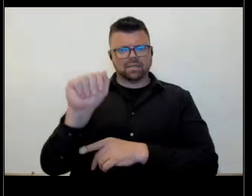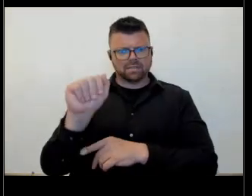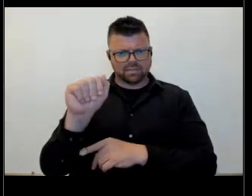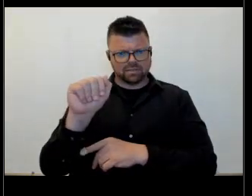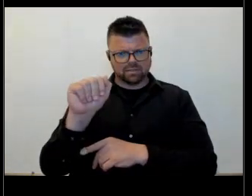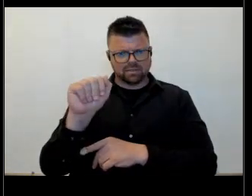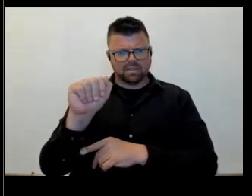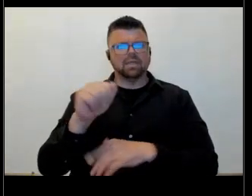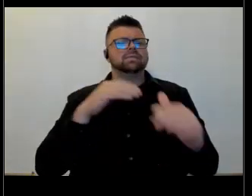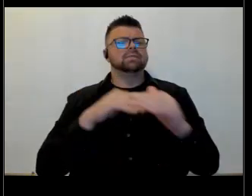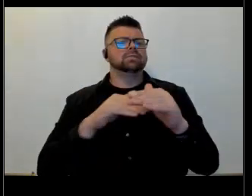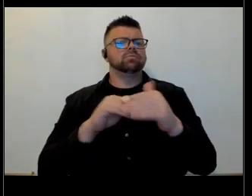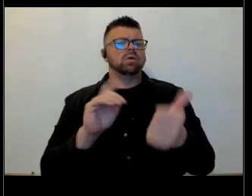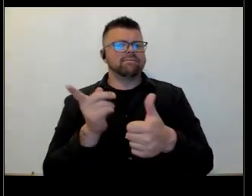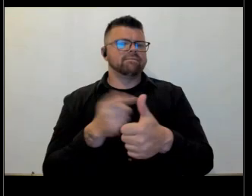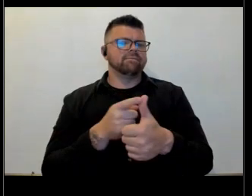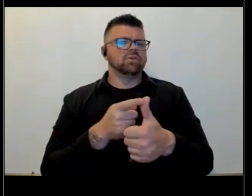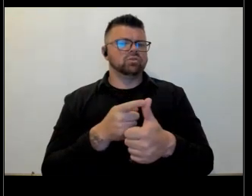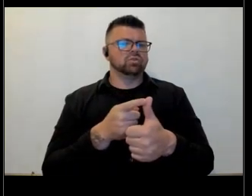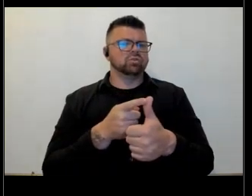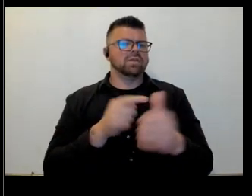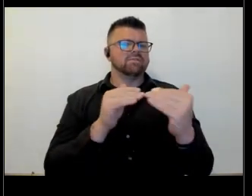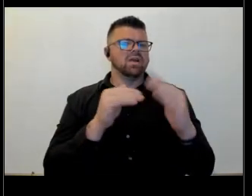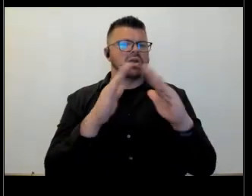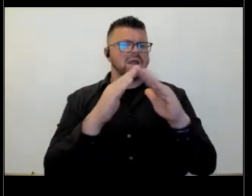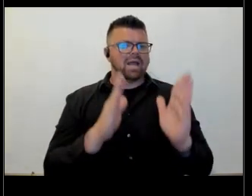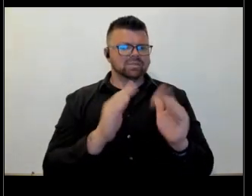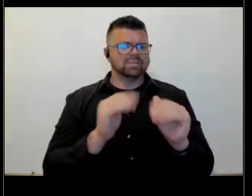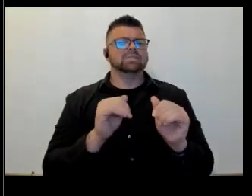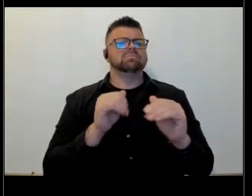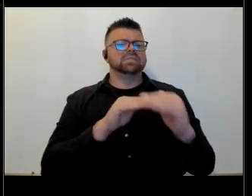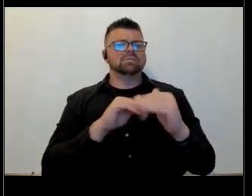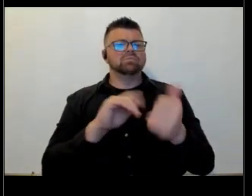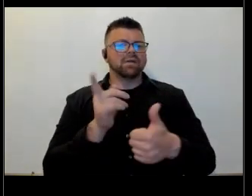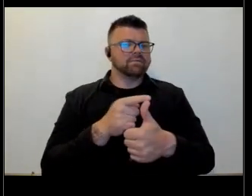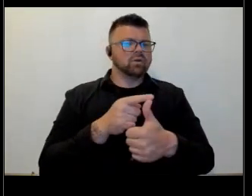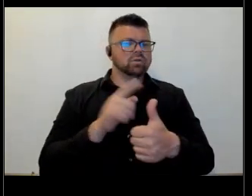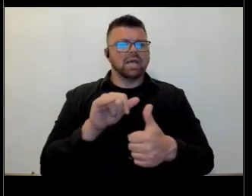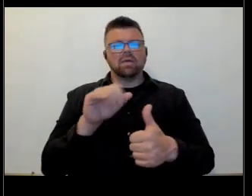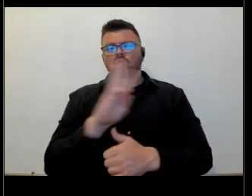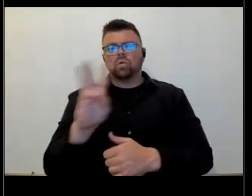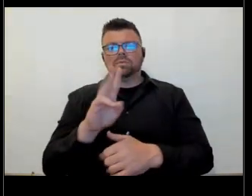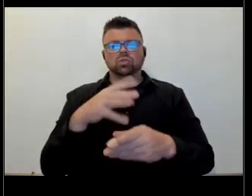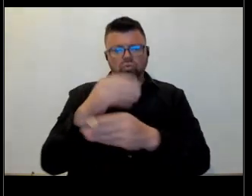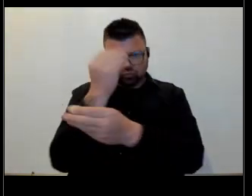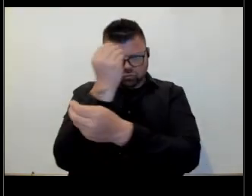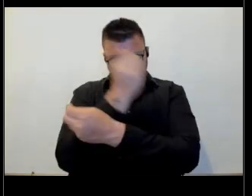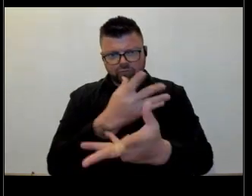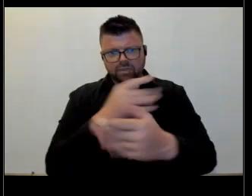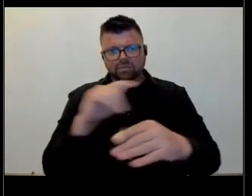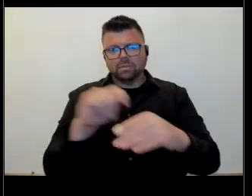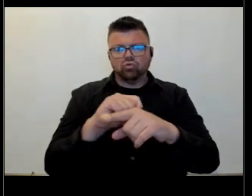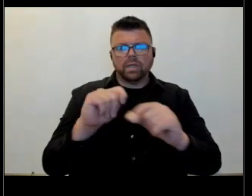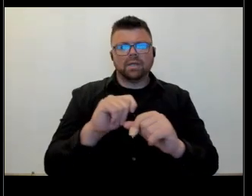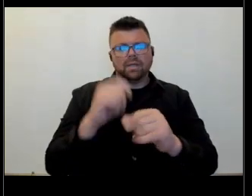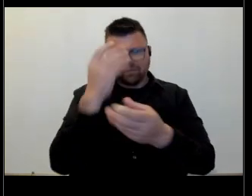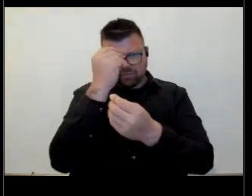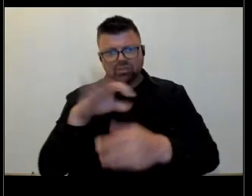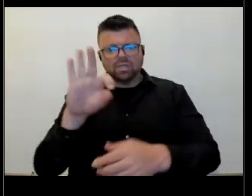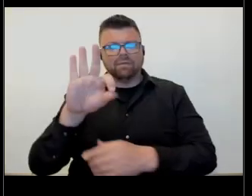First. The website contains training materials, frequently asked questions, schedule of upcoming